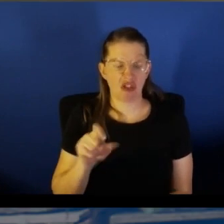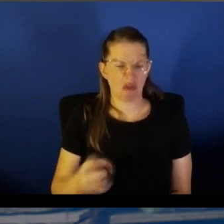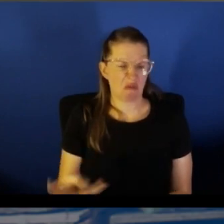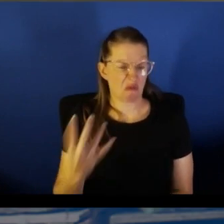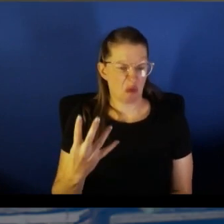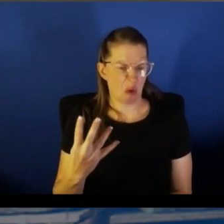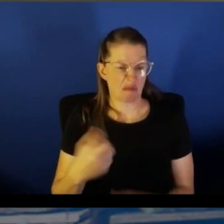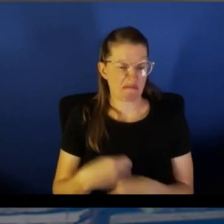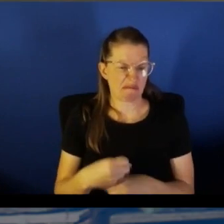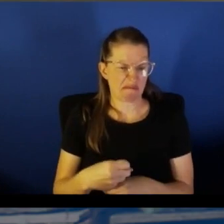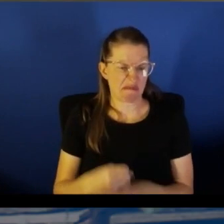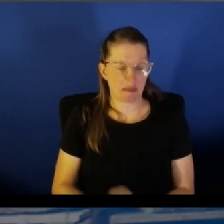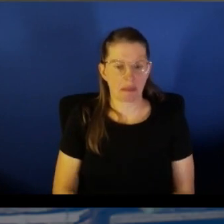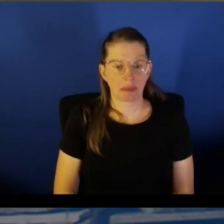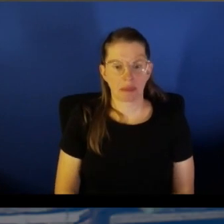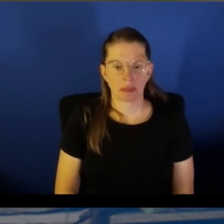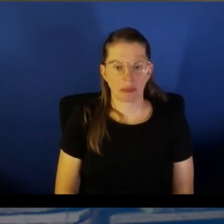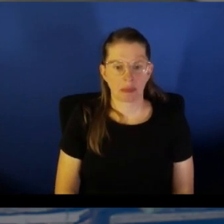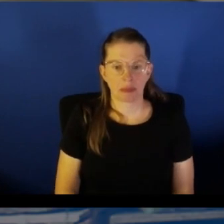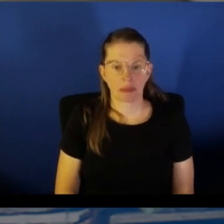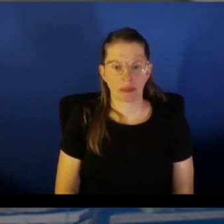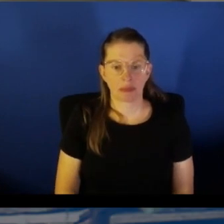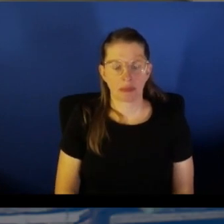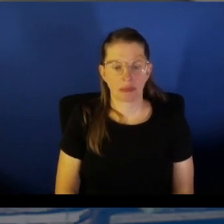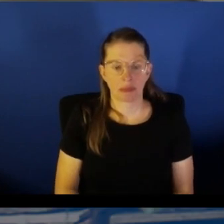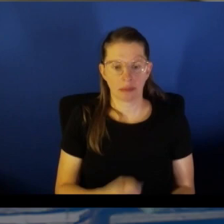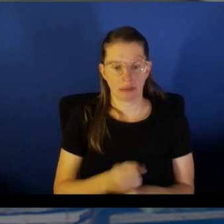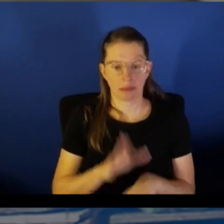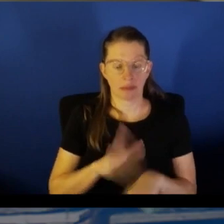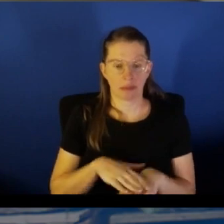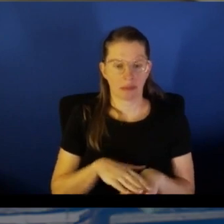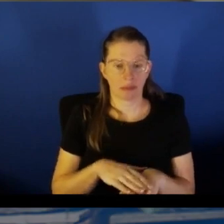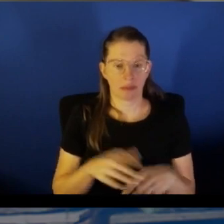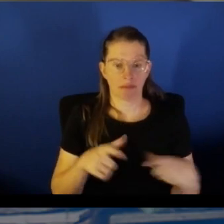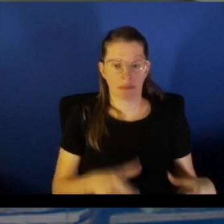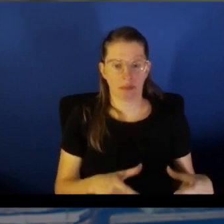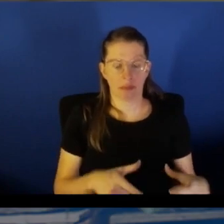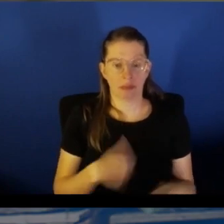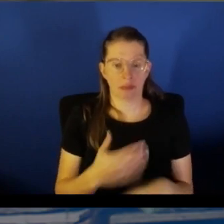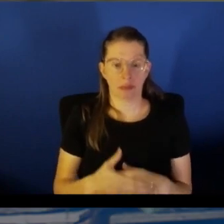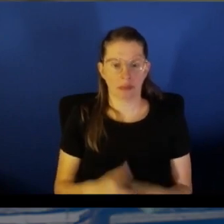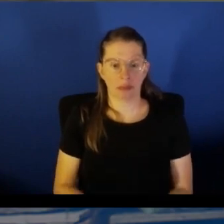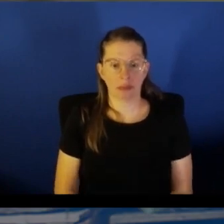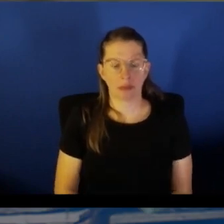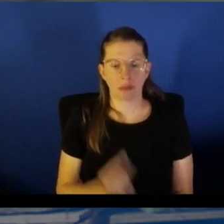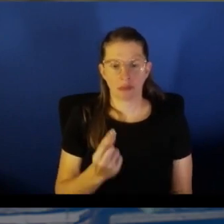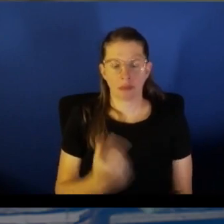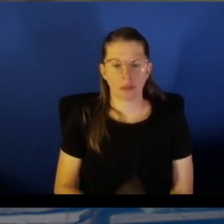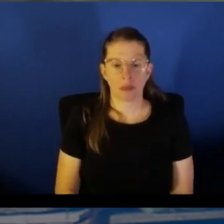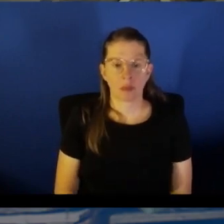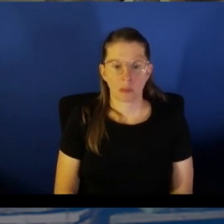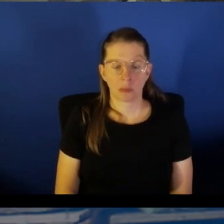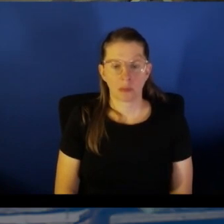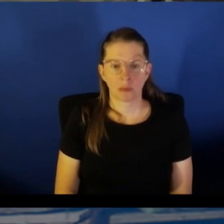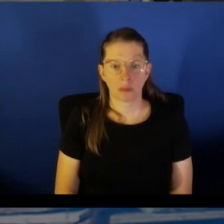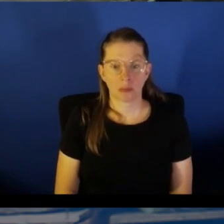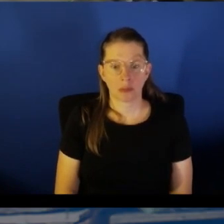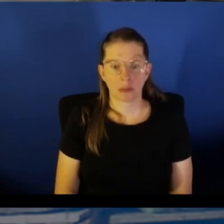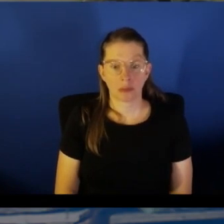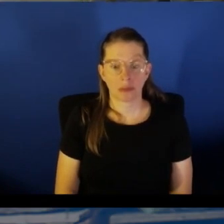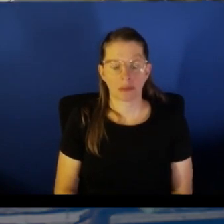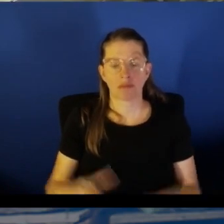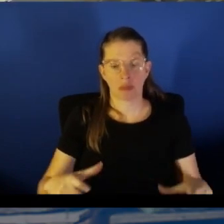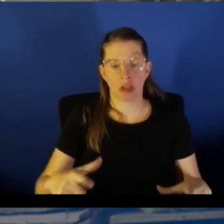that right onto your plate. And then we move on to the next step of the cooking process. So you want to heat your skillet up to about medium